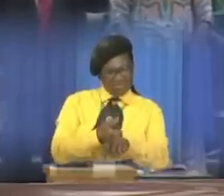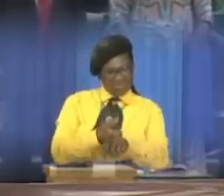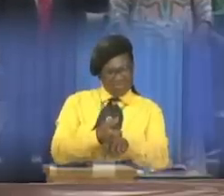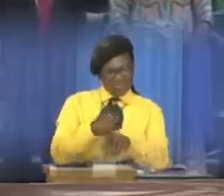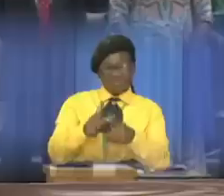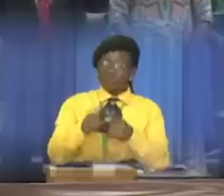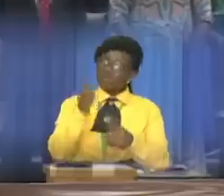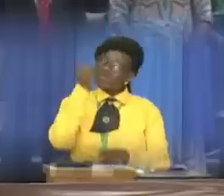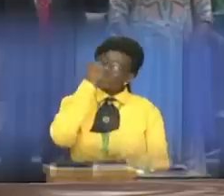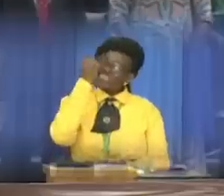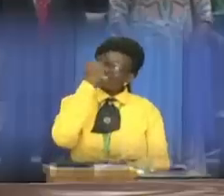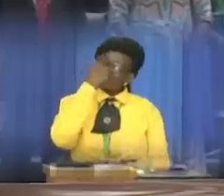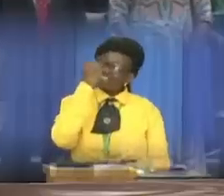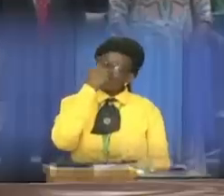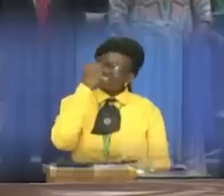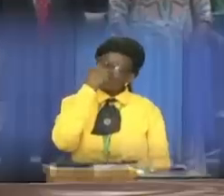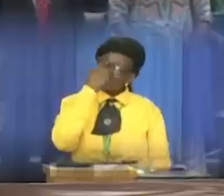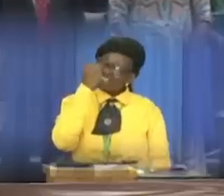to eat,